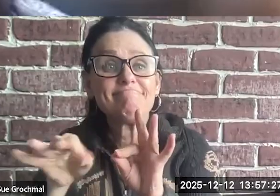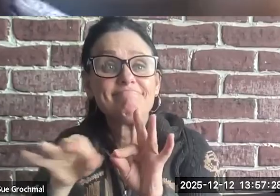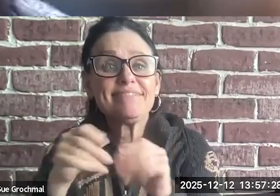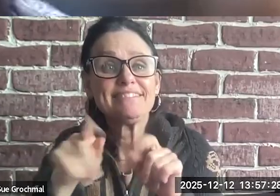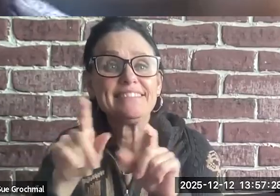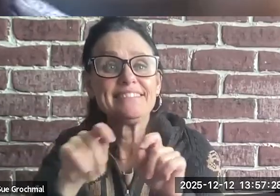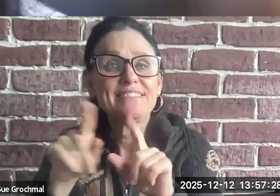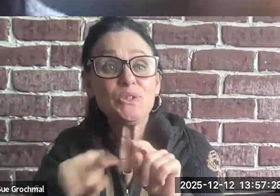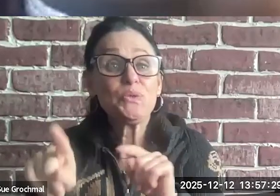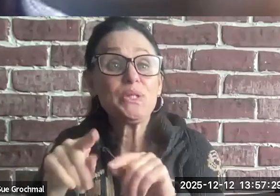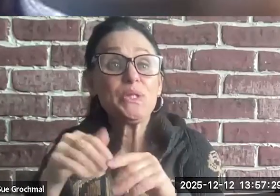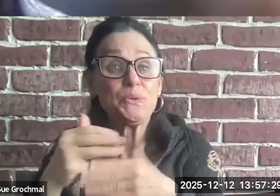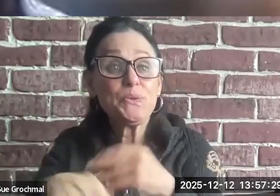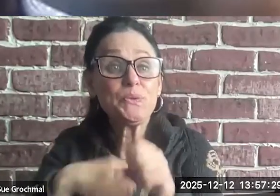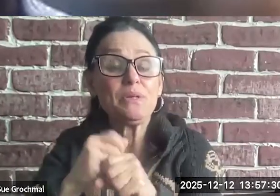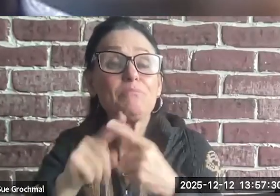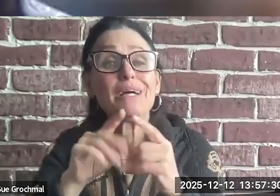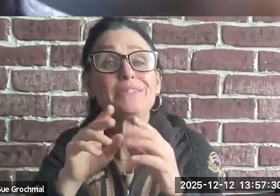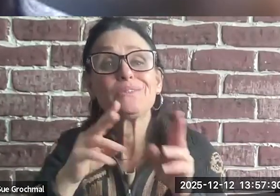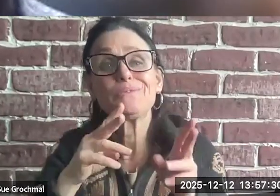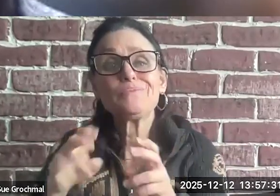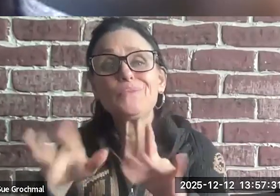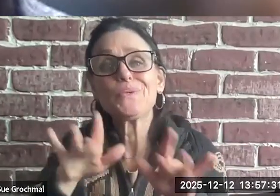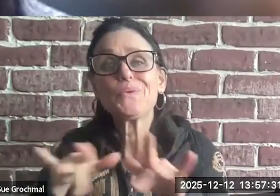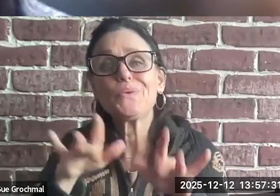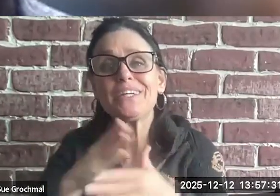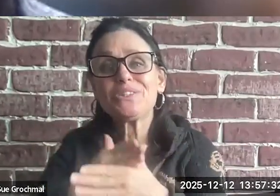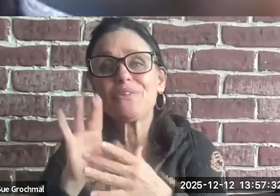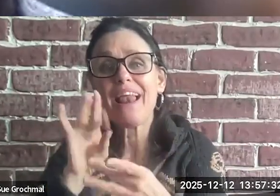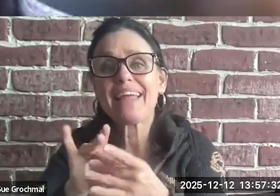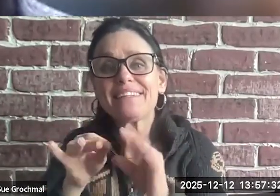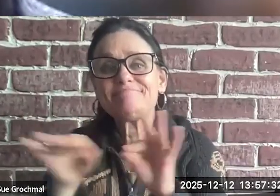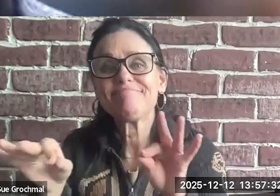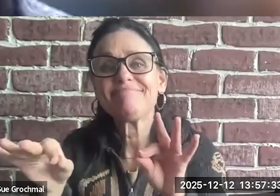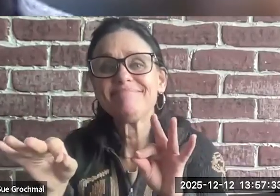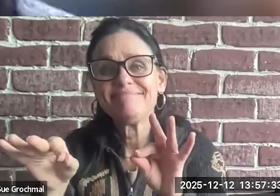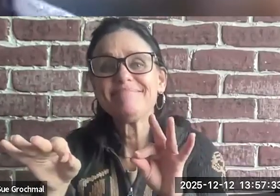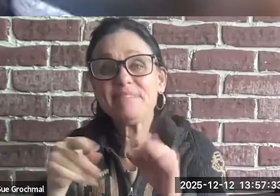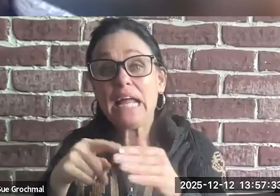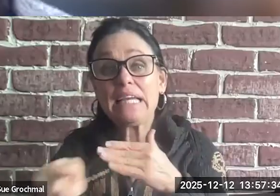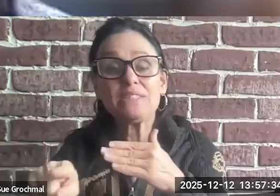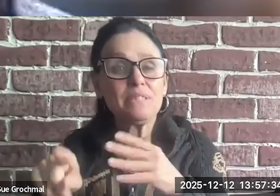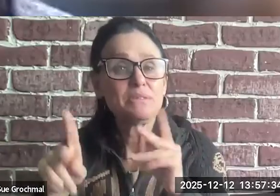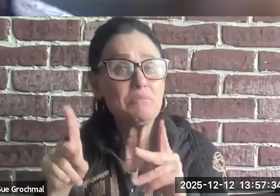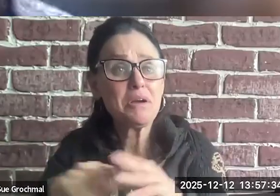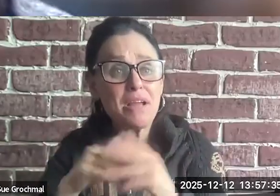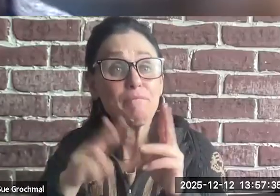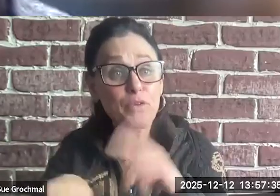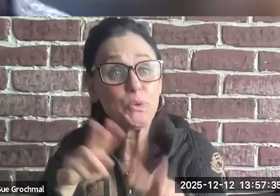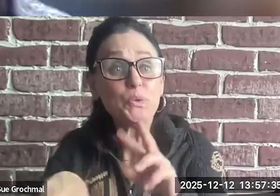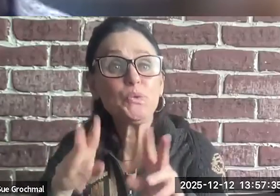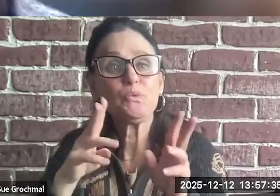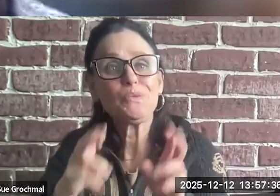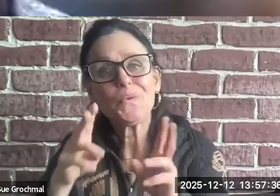year. And the recording, we'll share a link next week so folks can view the recording, and